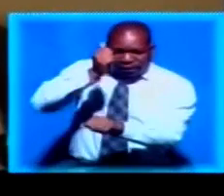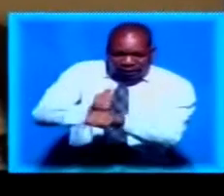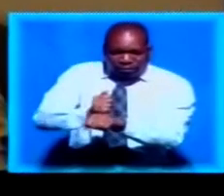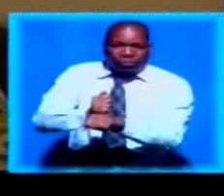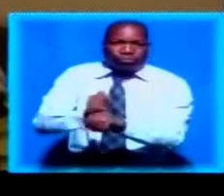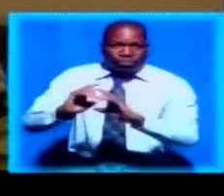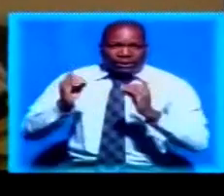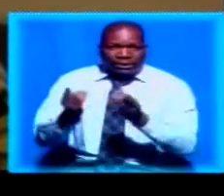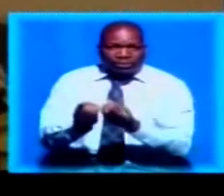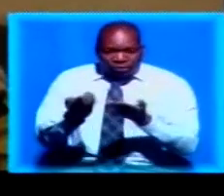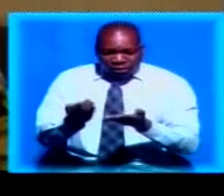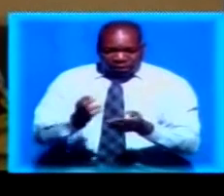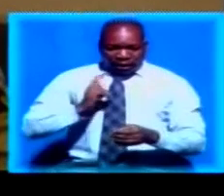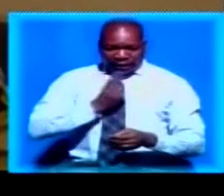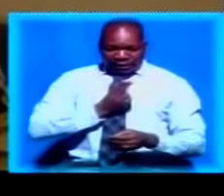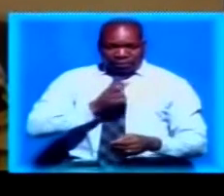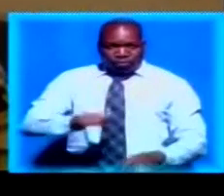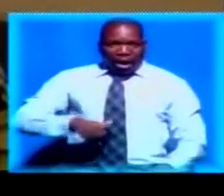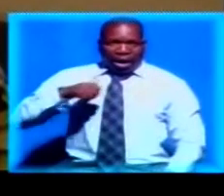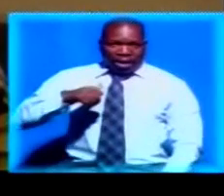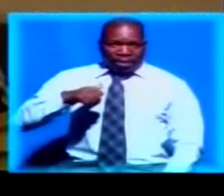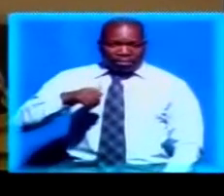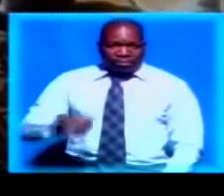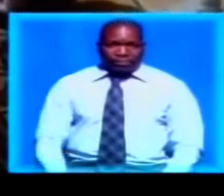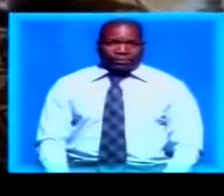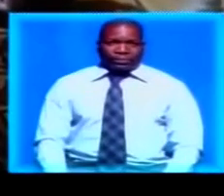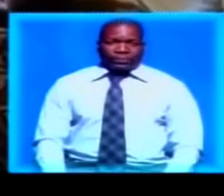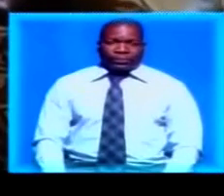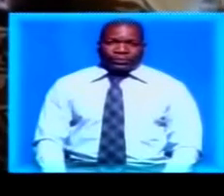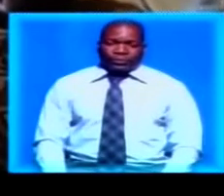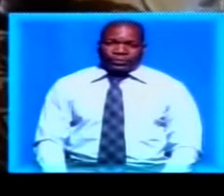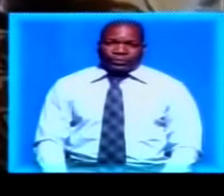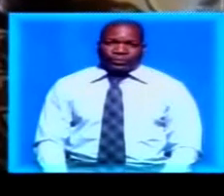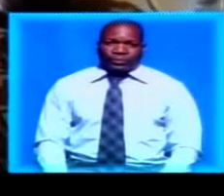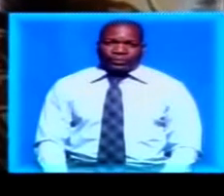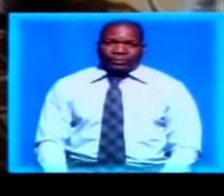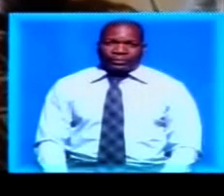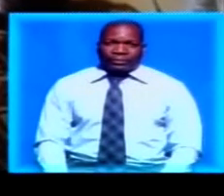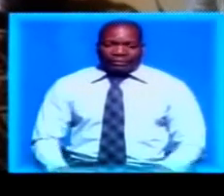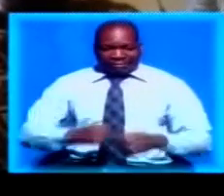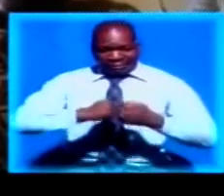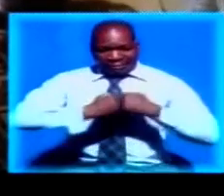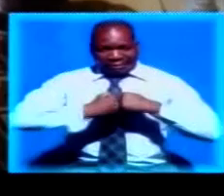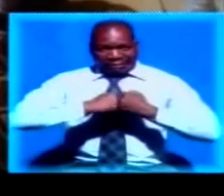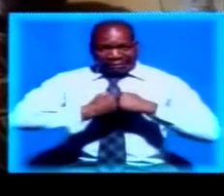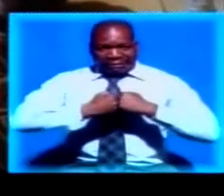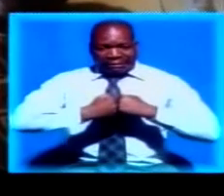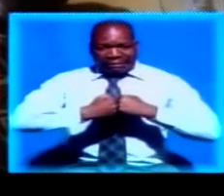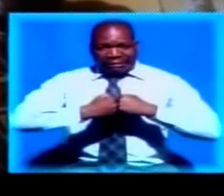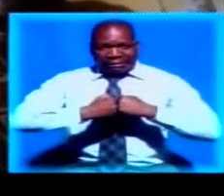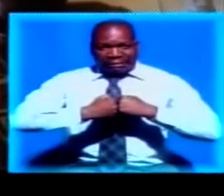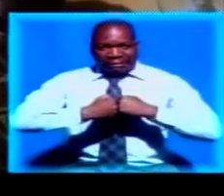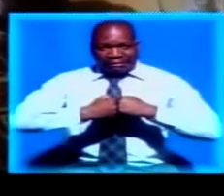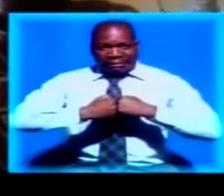district. We are so proud of that. However, we have the challenge of power.